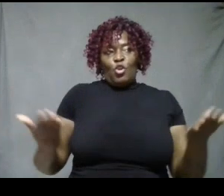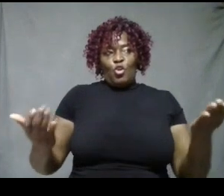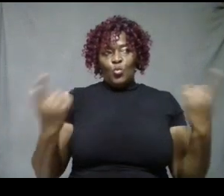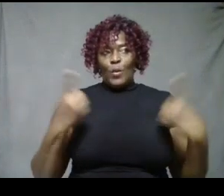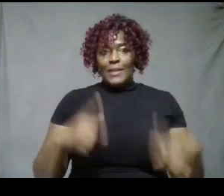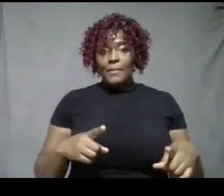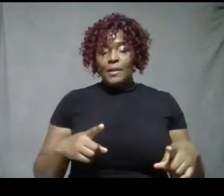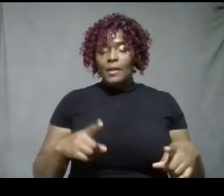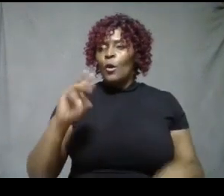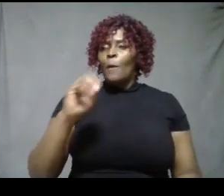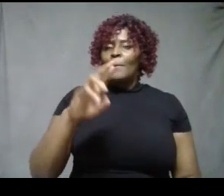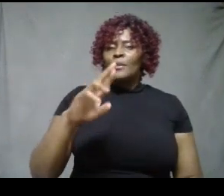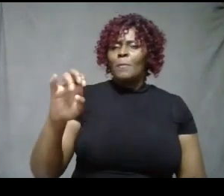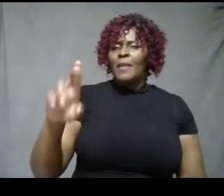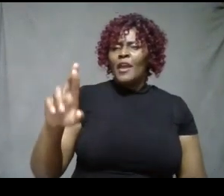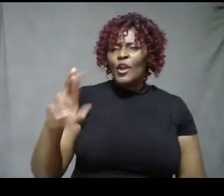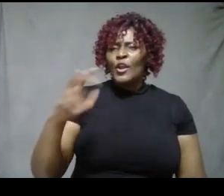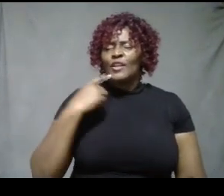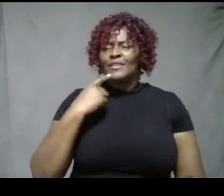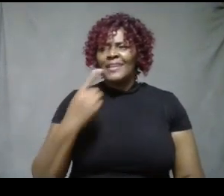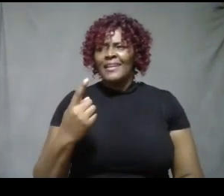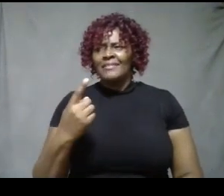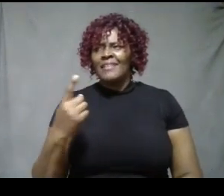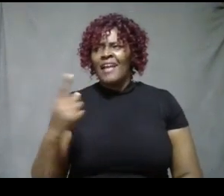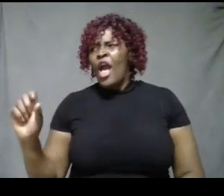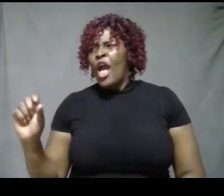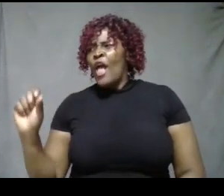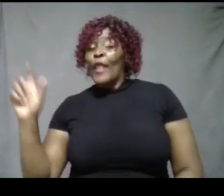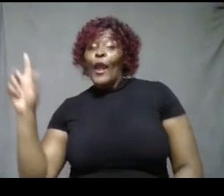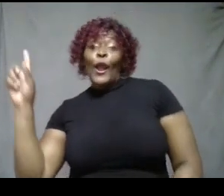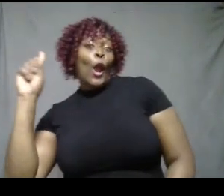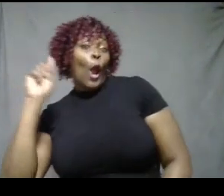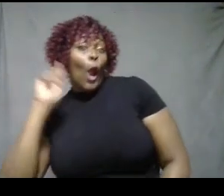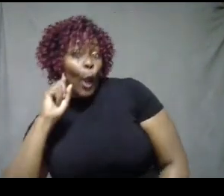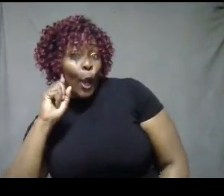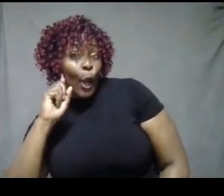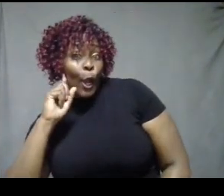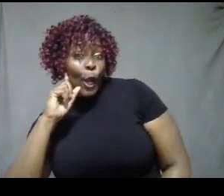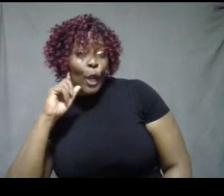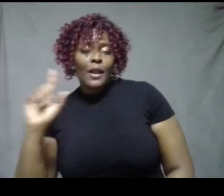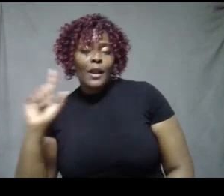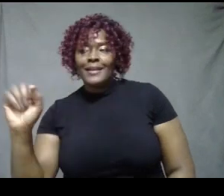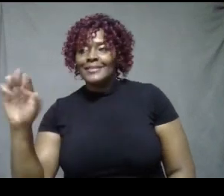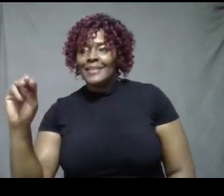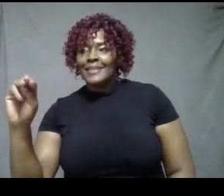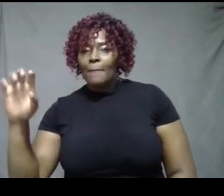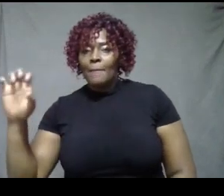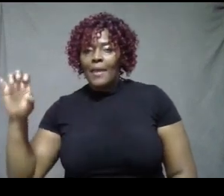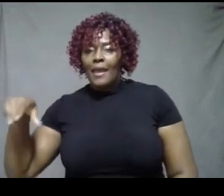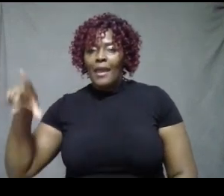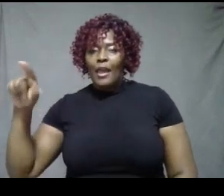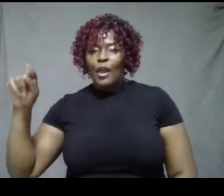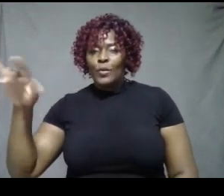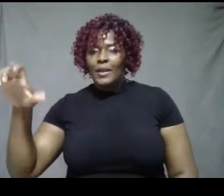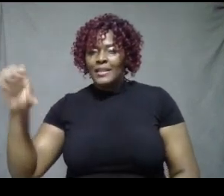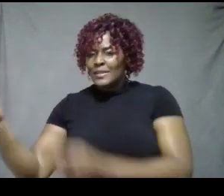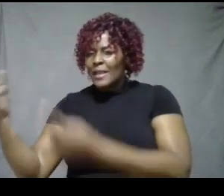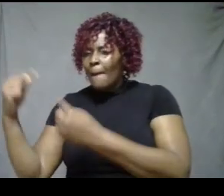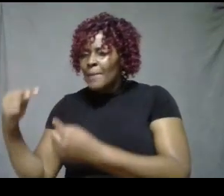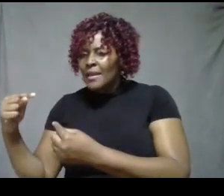legal team say that they heard that Time Equities was coming and were welcoming them. My concern is you've